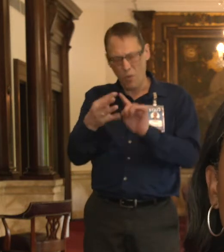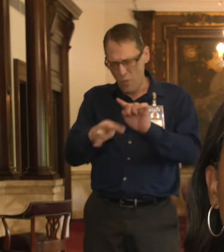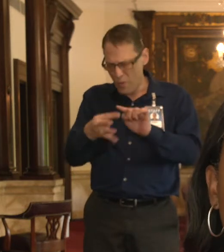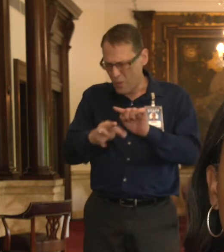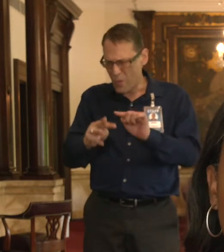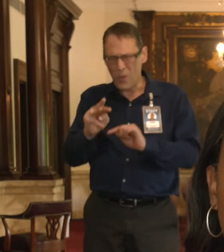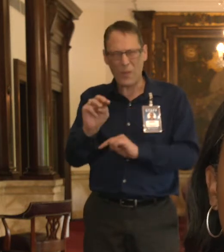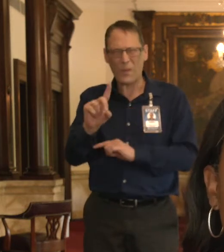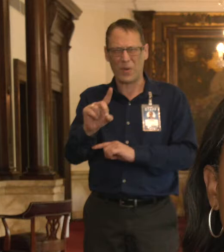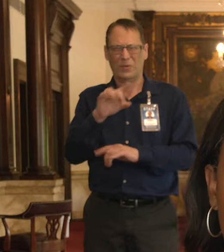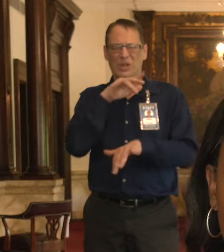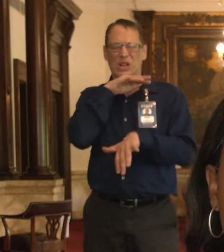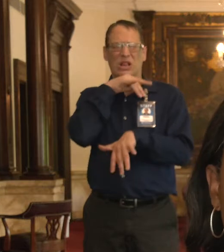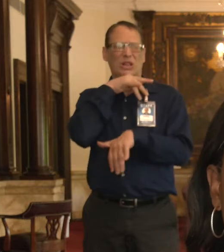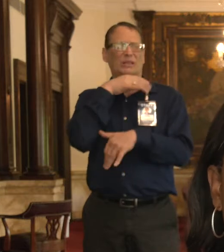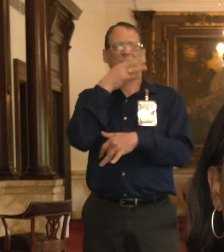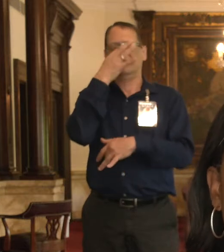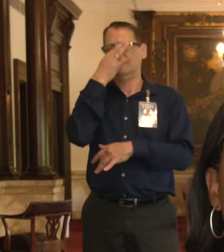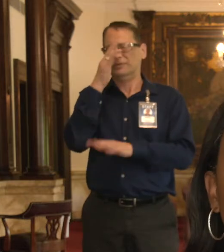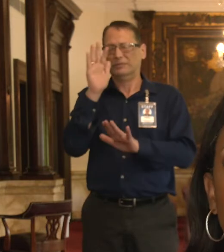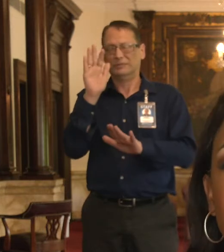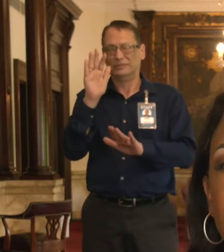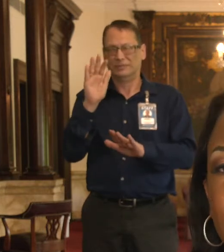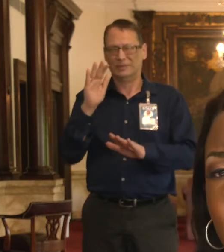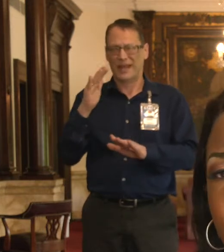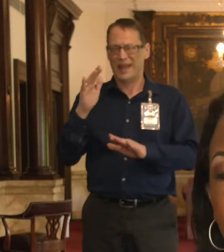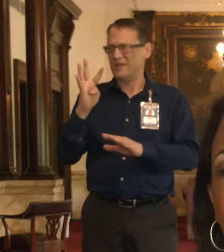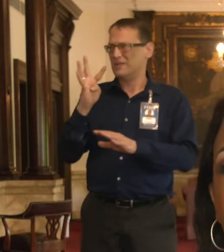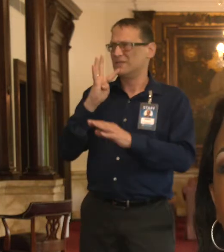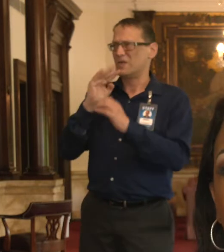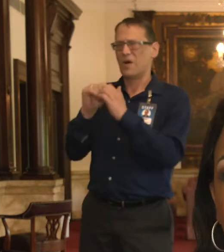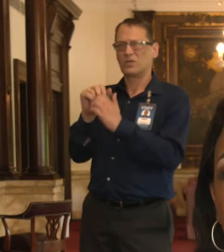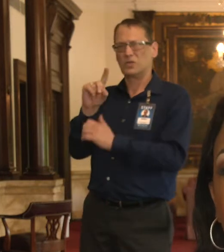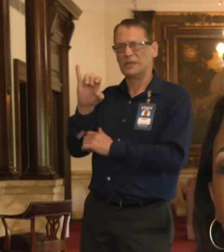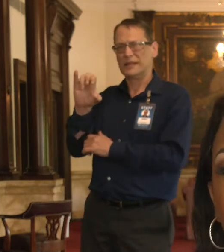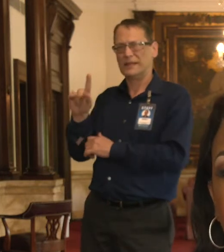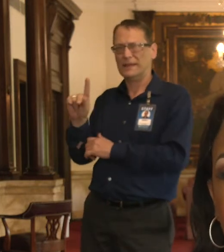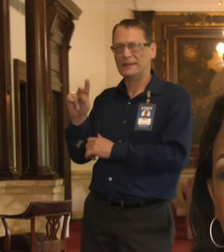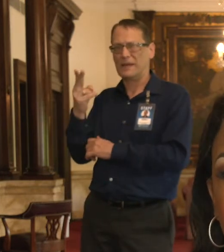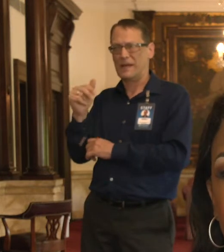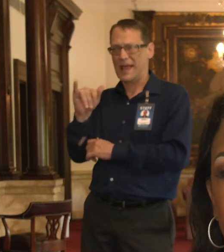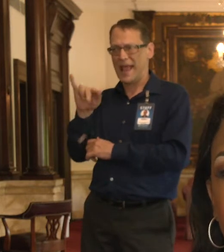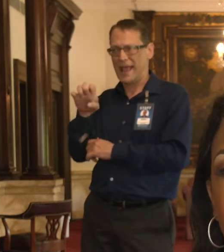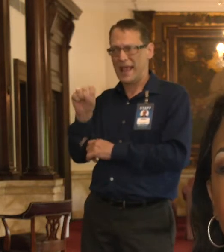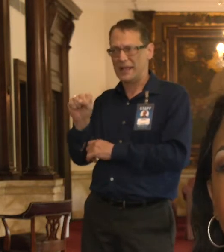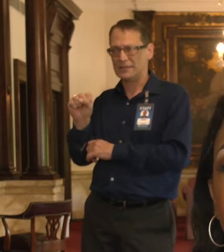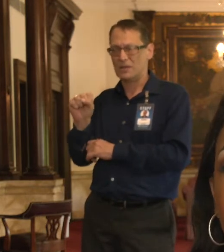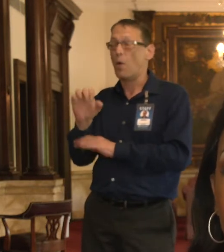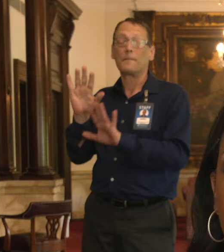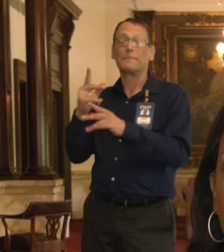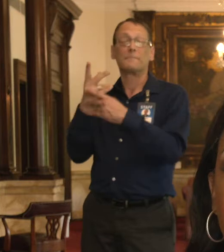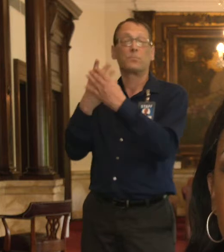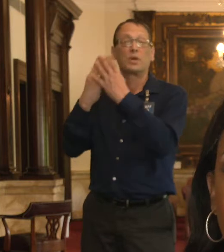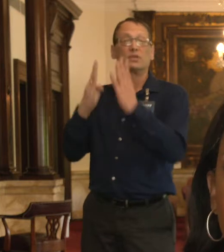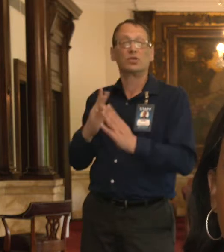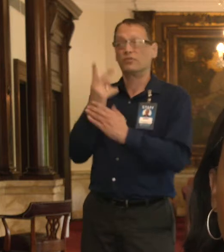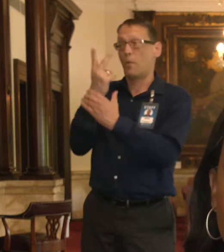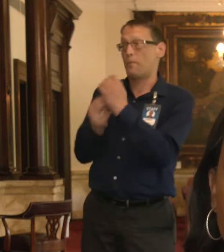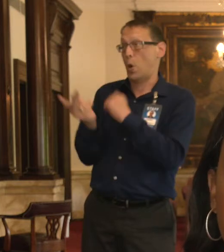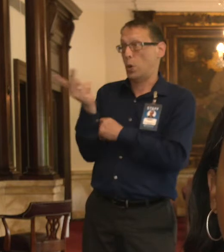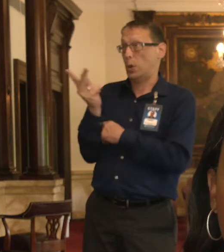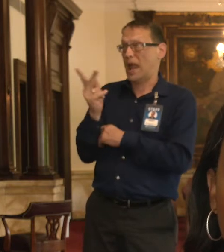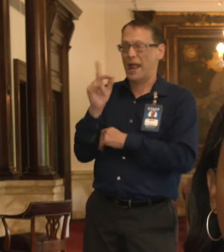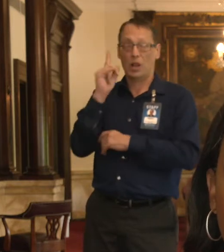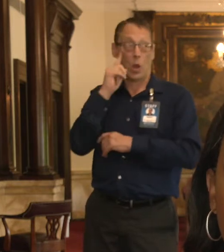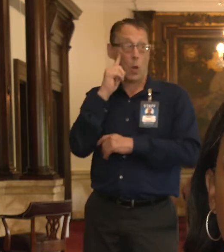It was unclean and unsanitary, and we talked to detainees in both locations. They feared retaliation